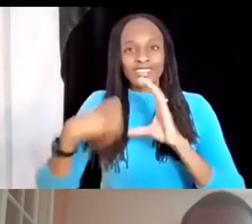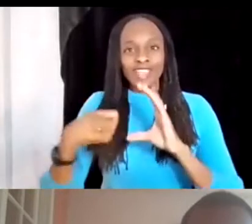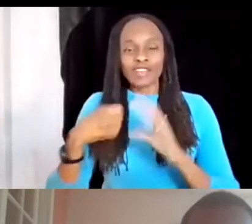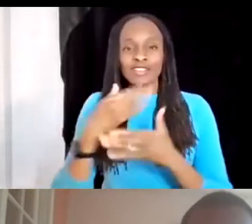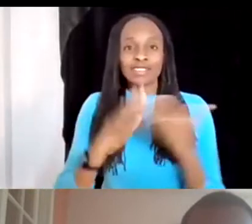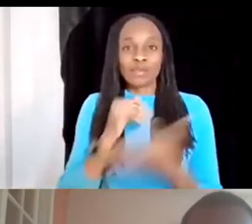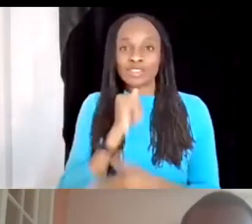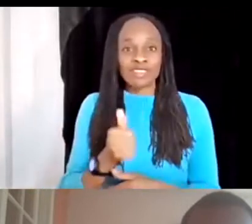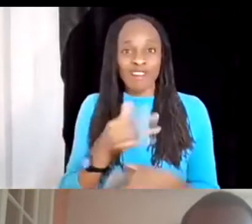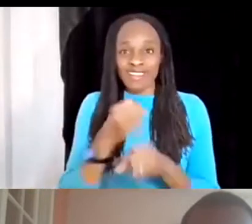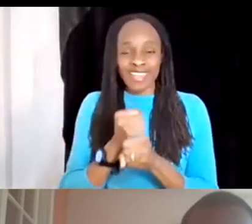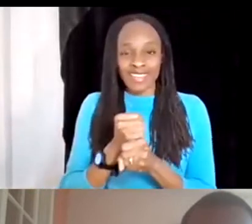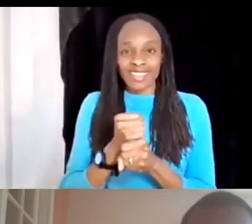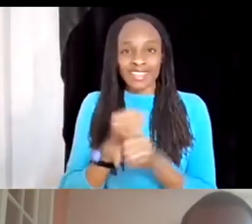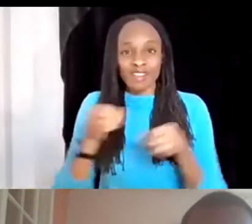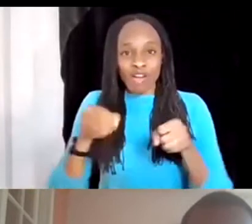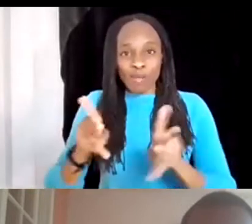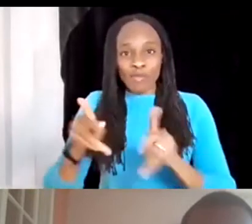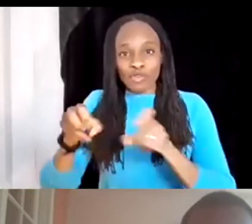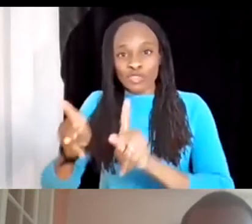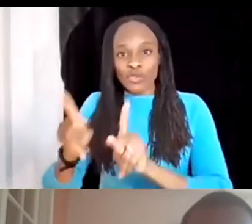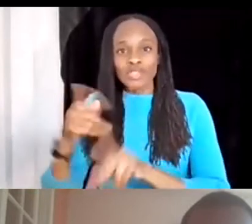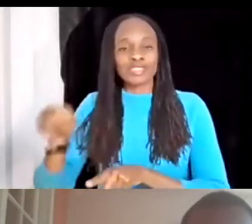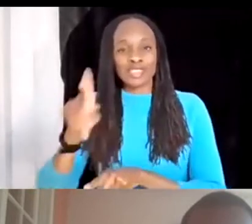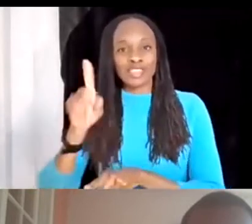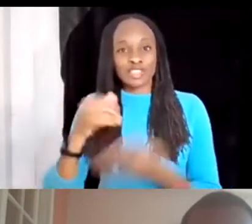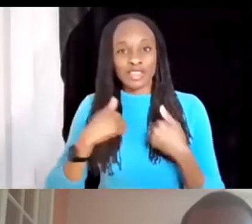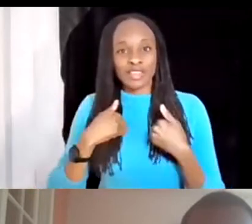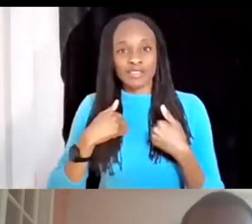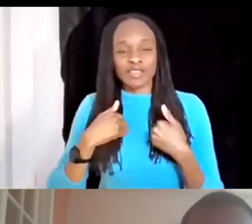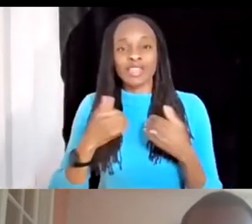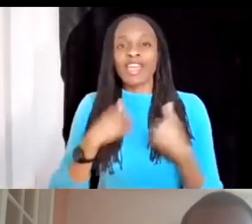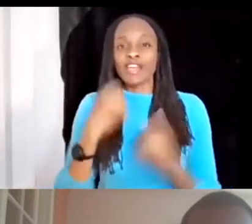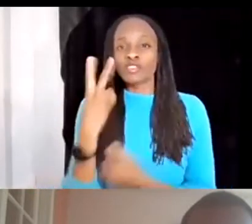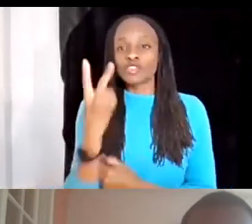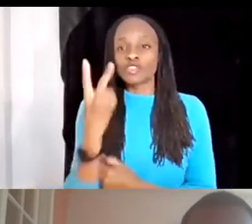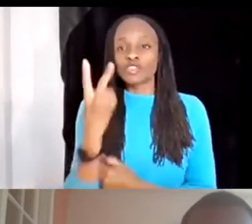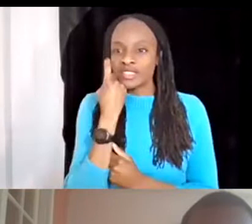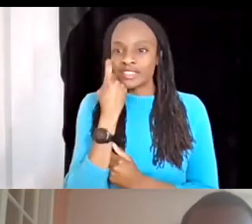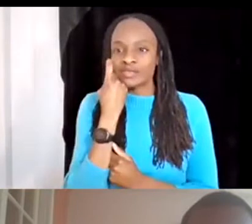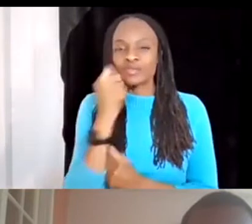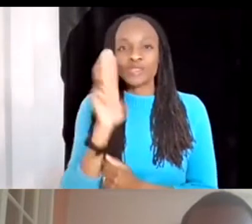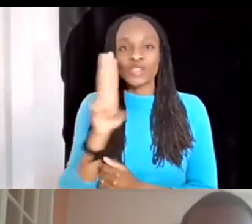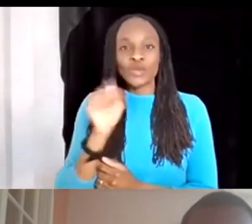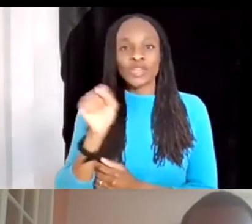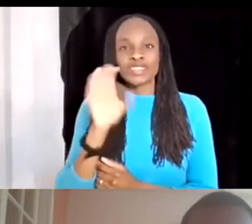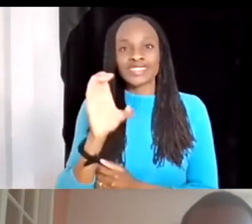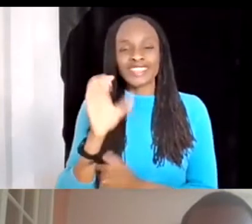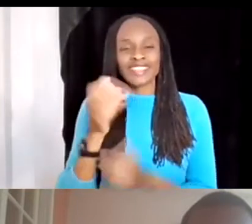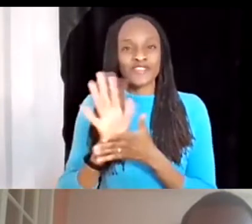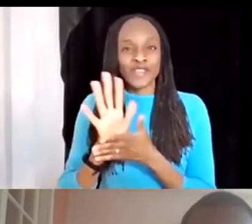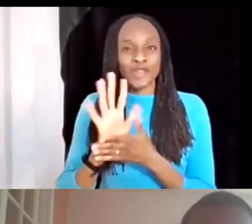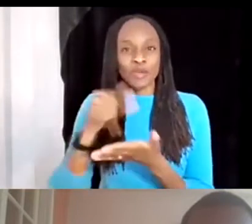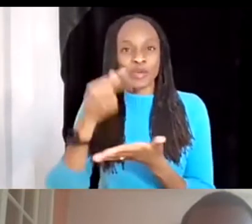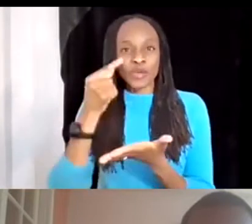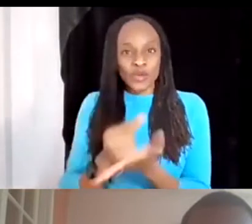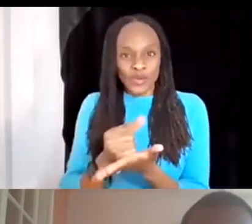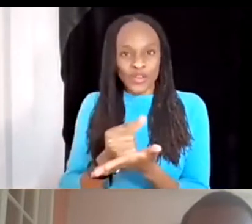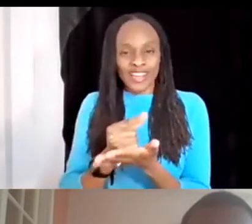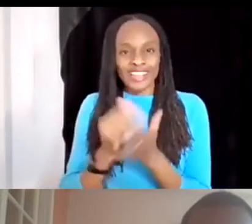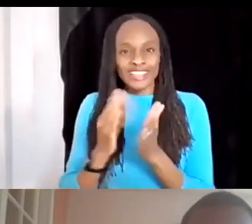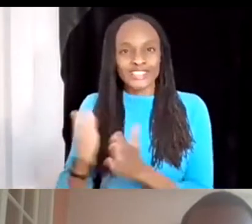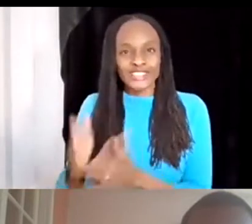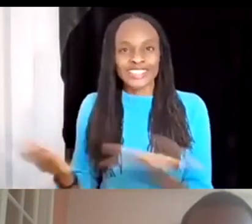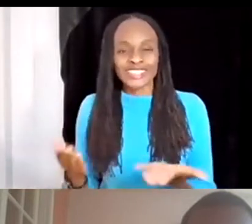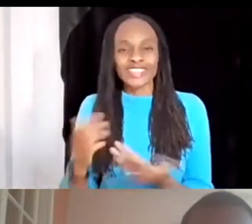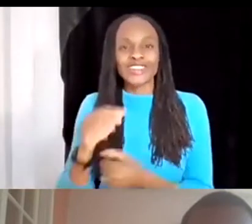opportunities that they deserve. So we have two recent USC film grads here, Andrew and Shaina, and I'm thinking back